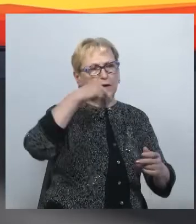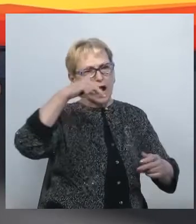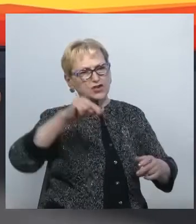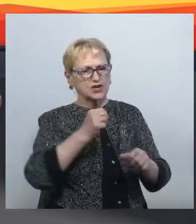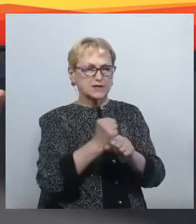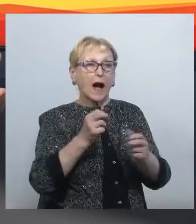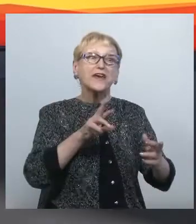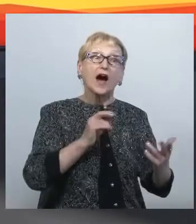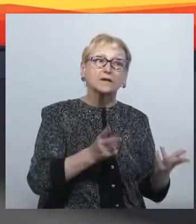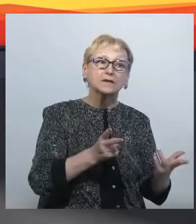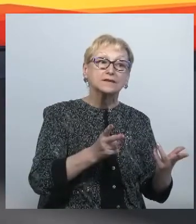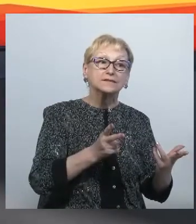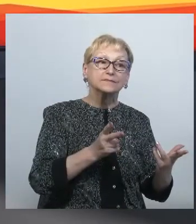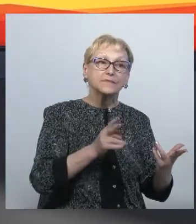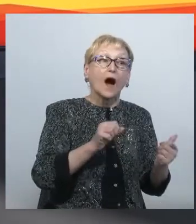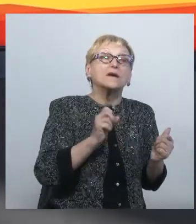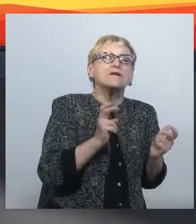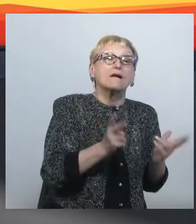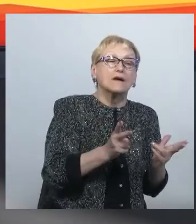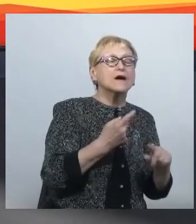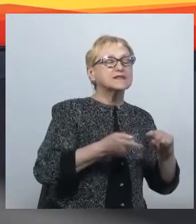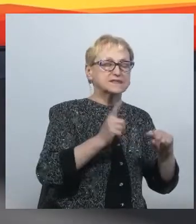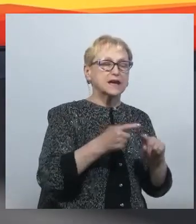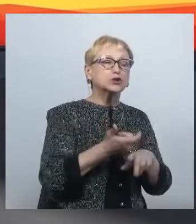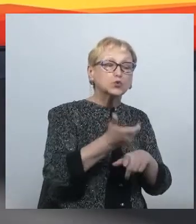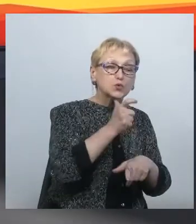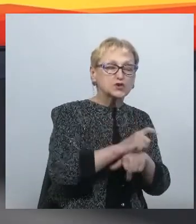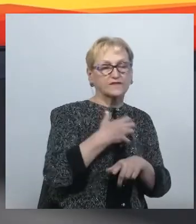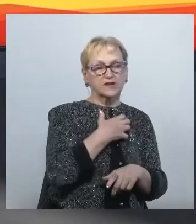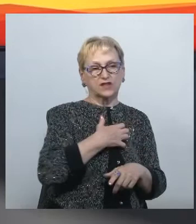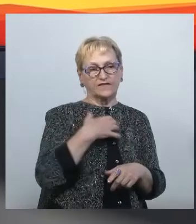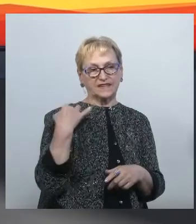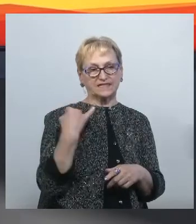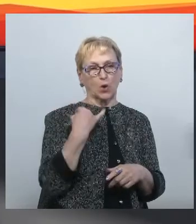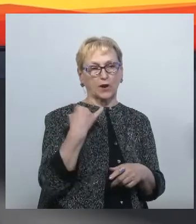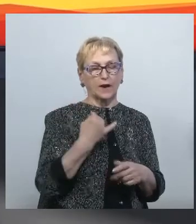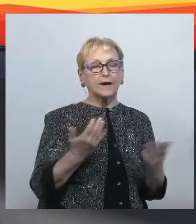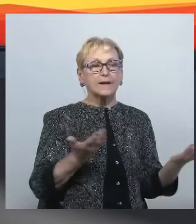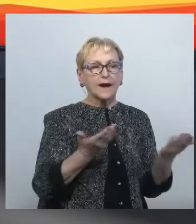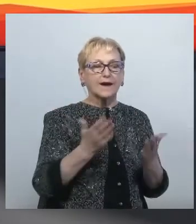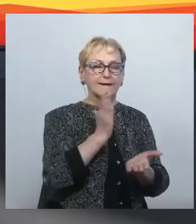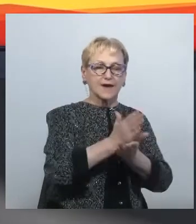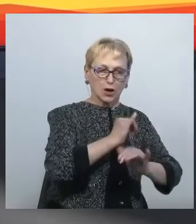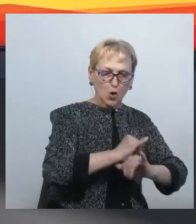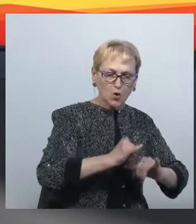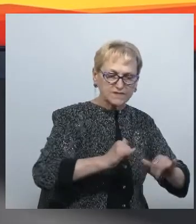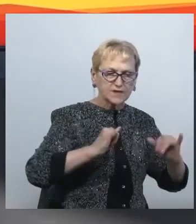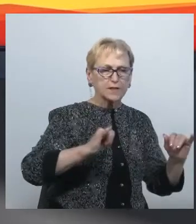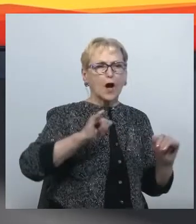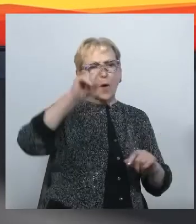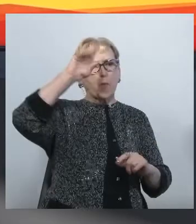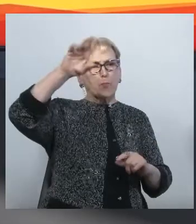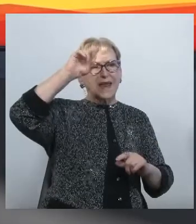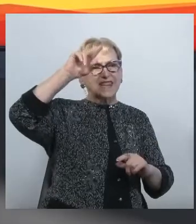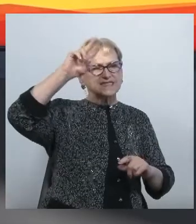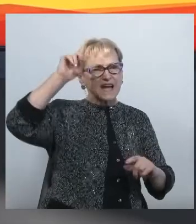reaction to it, because when we make corrections, they say that this was done wrong, and they would wonder and what would be the right